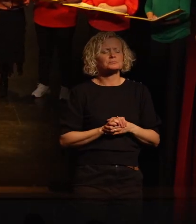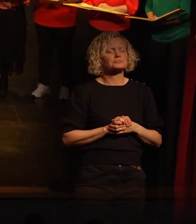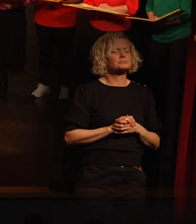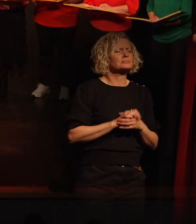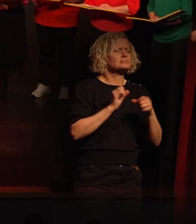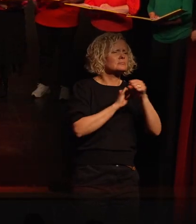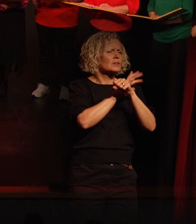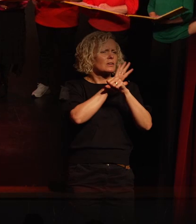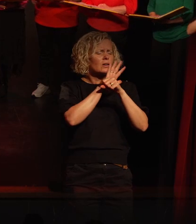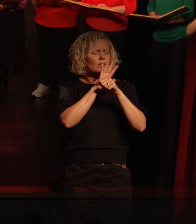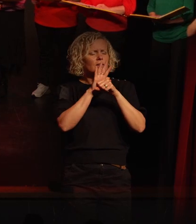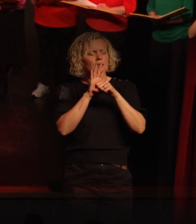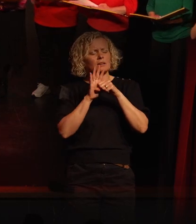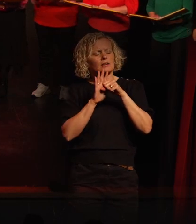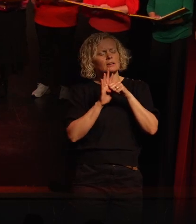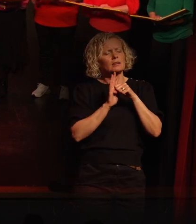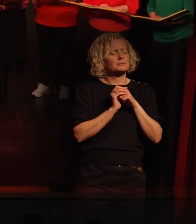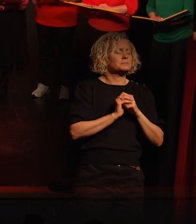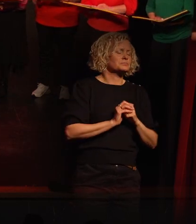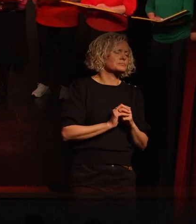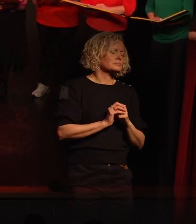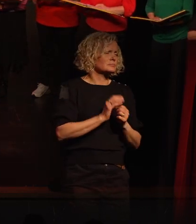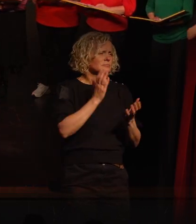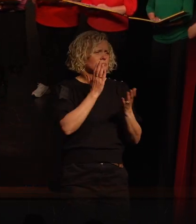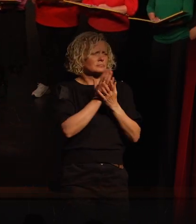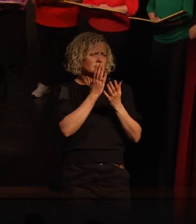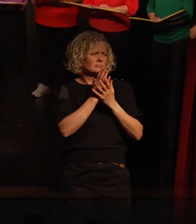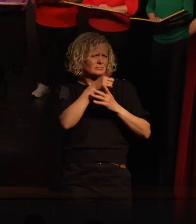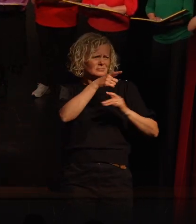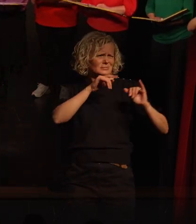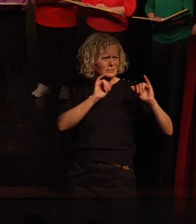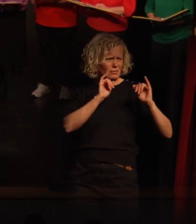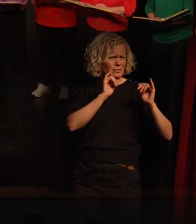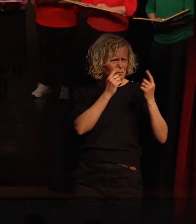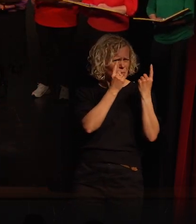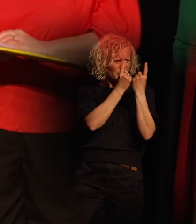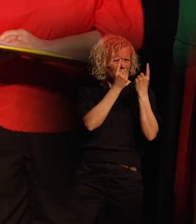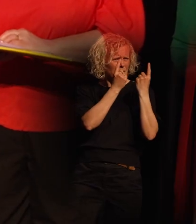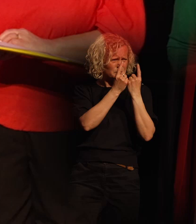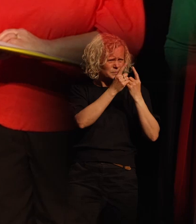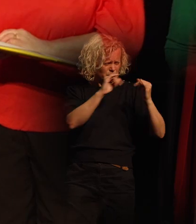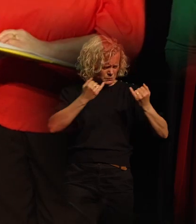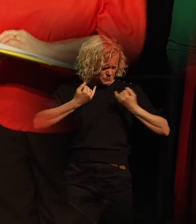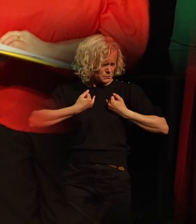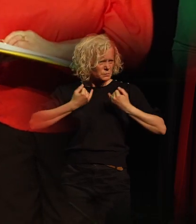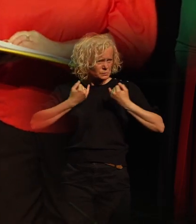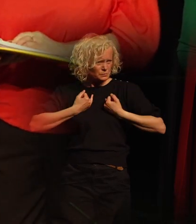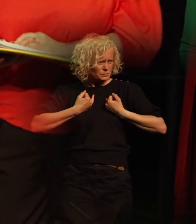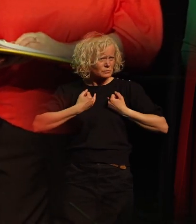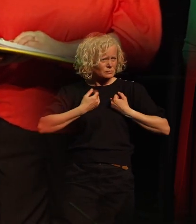And courage, we'll fight and beat you yet. Oh, COVID, you're such a nasty thing. You gave